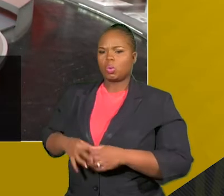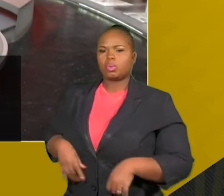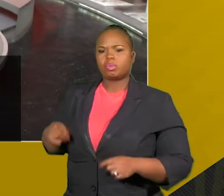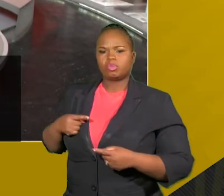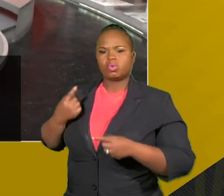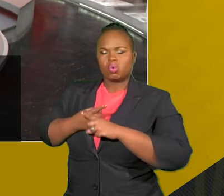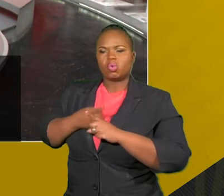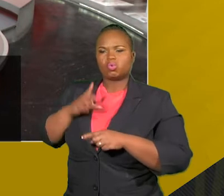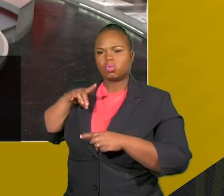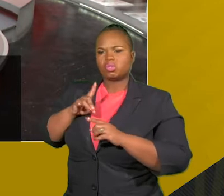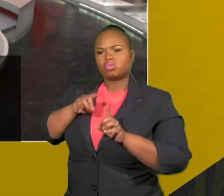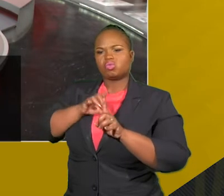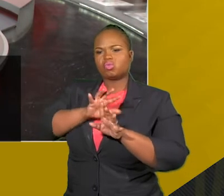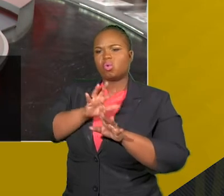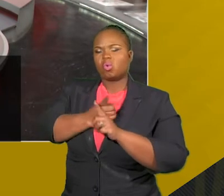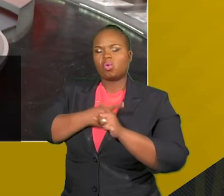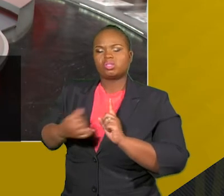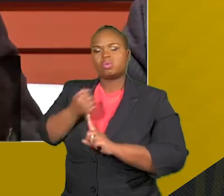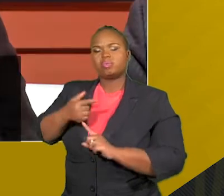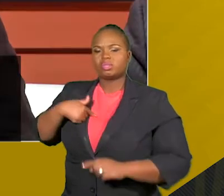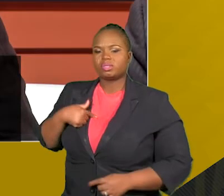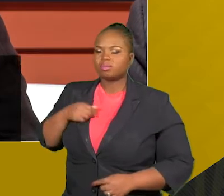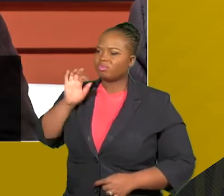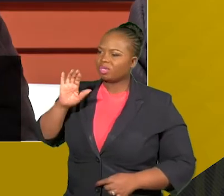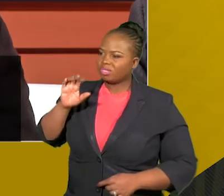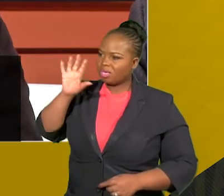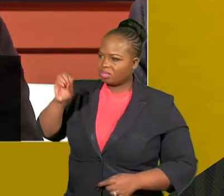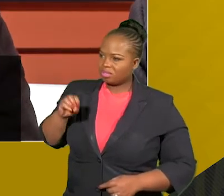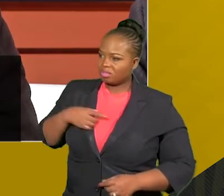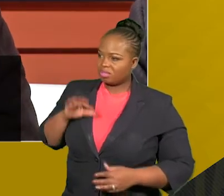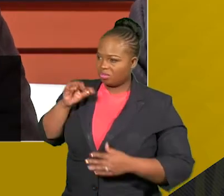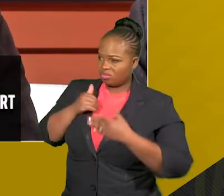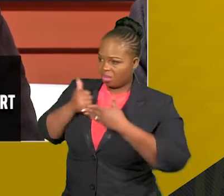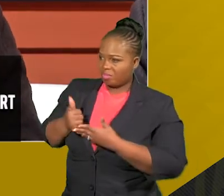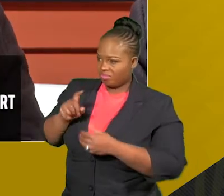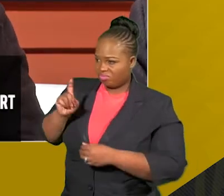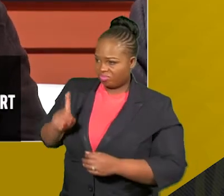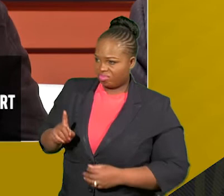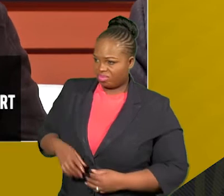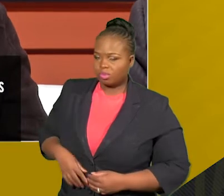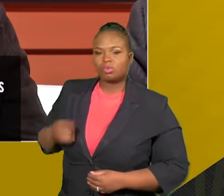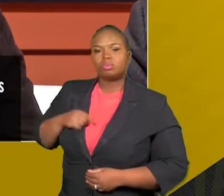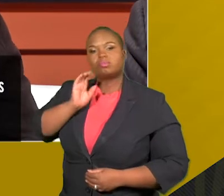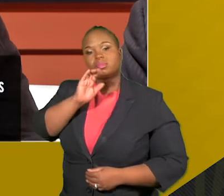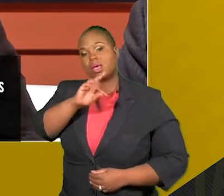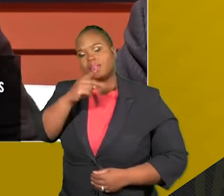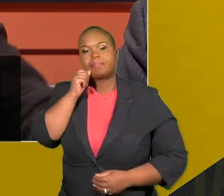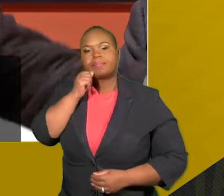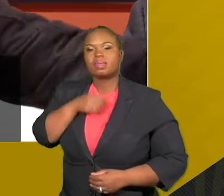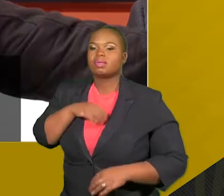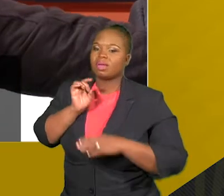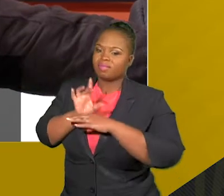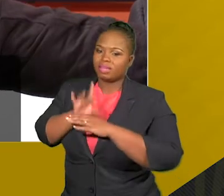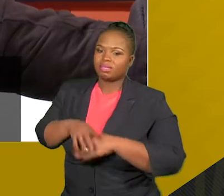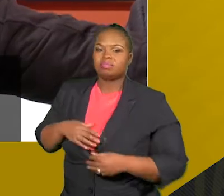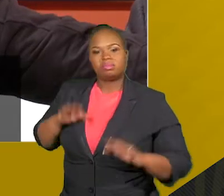besihlenzwe inkomo basishaye. Then sister, ask your husband, did you get help? Hamba ngomanye amadoda azokutshela. I want